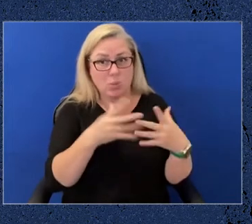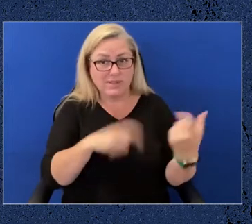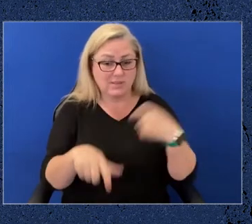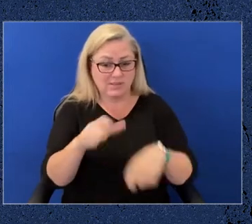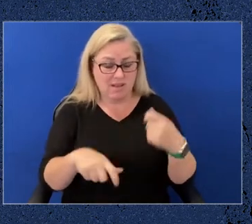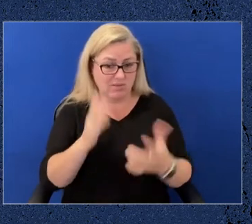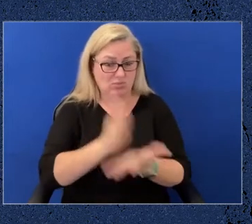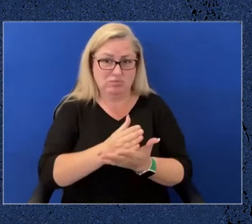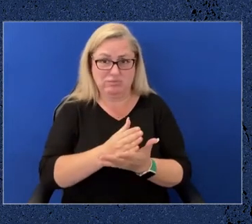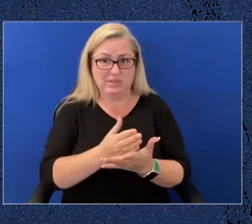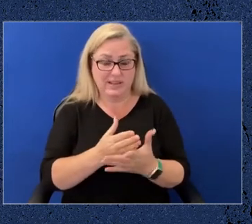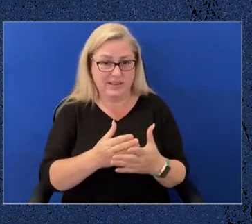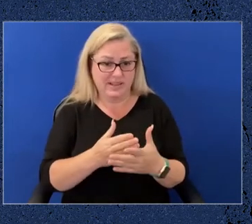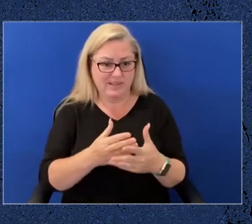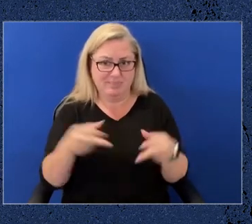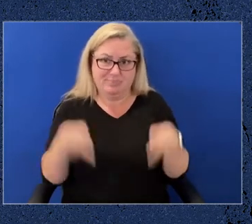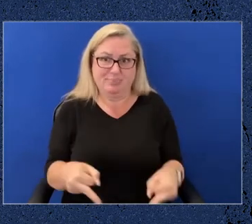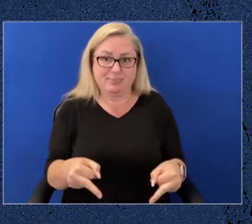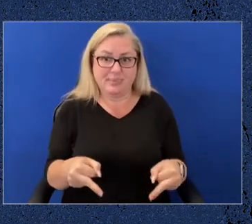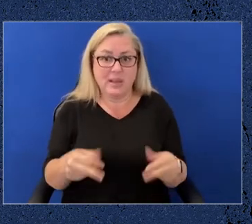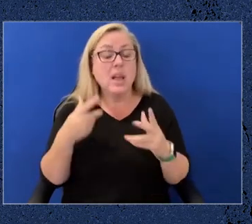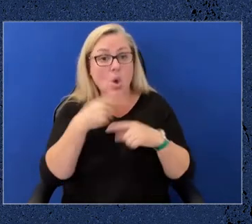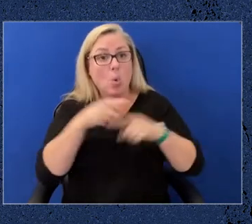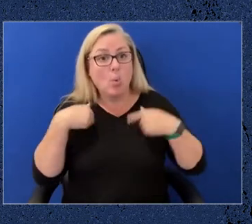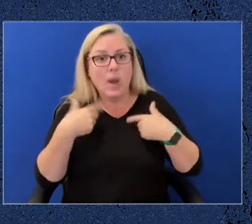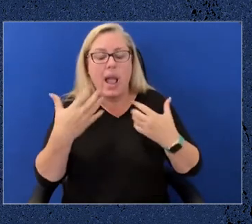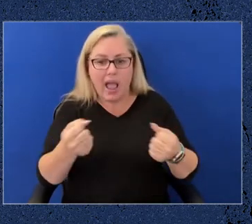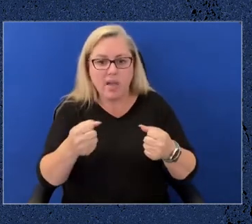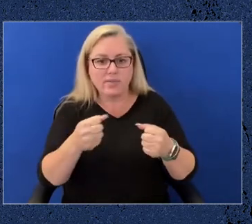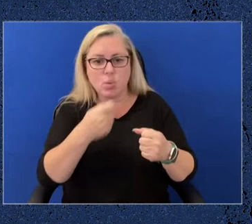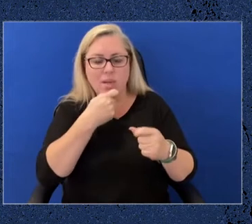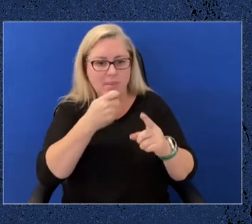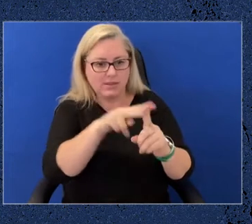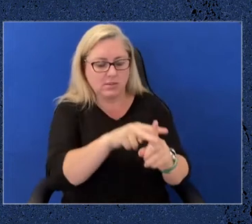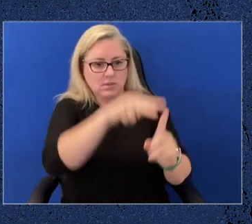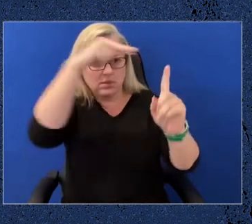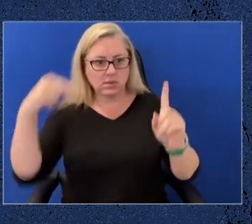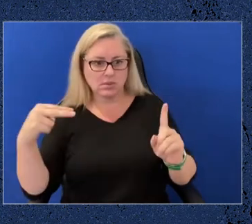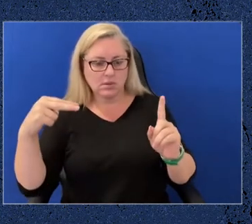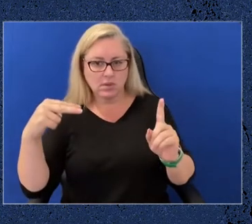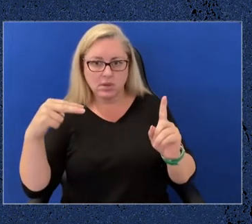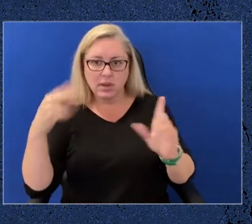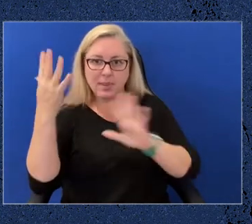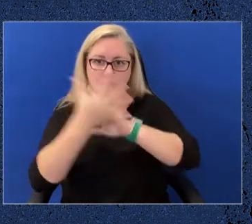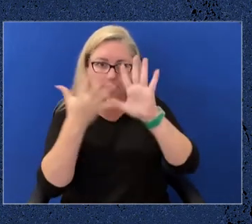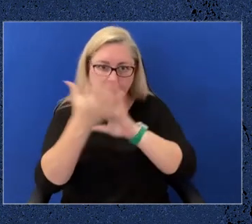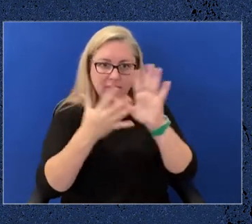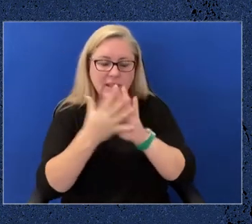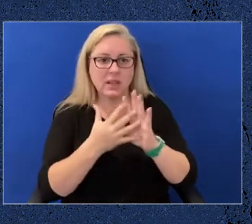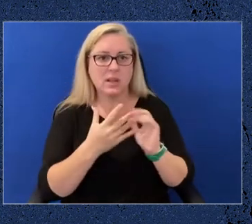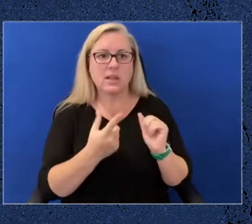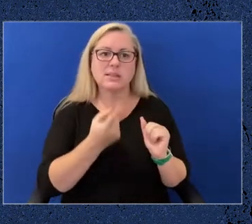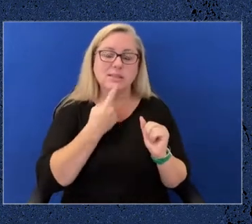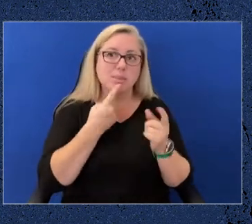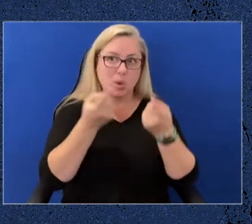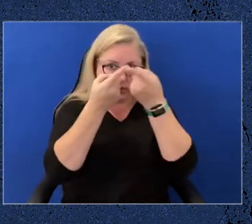So by just stepping outside of that view, and the way it works for me, what it looks like is taking the very, you know, typical science grounding that I've